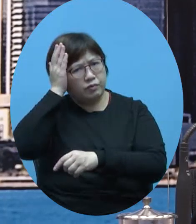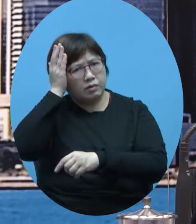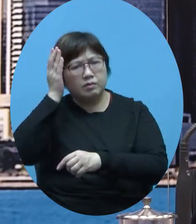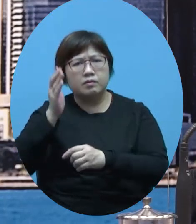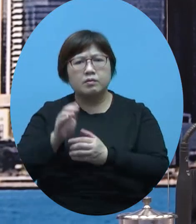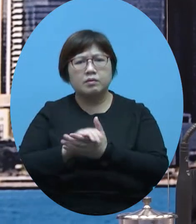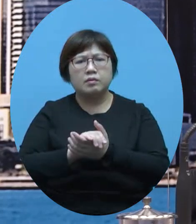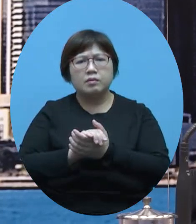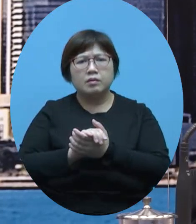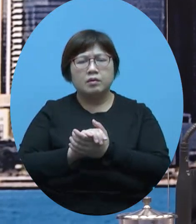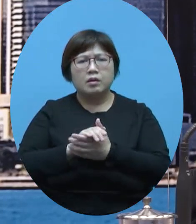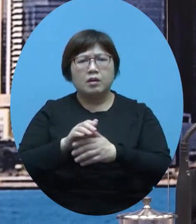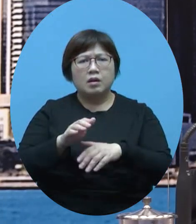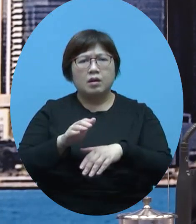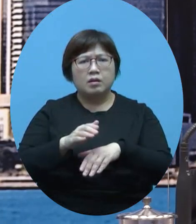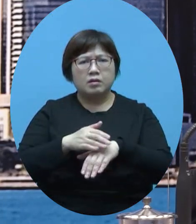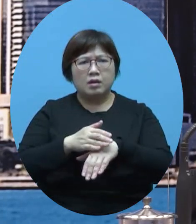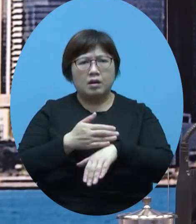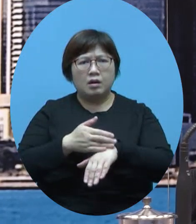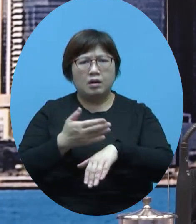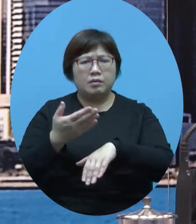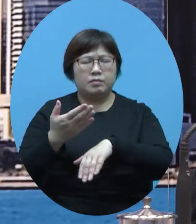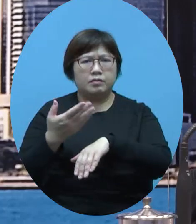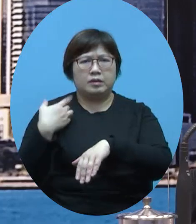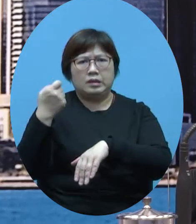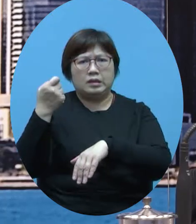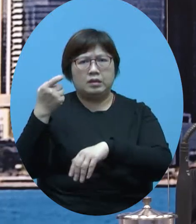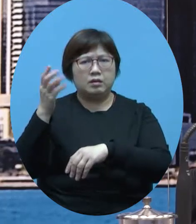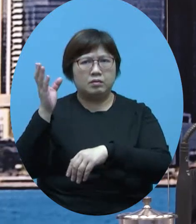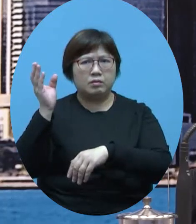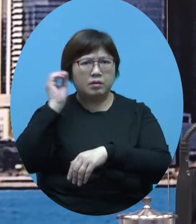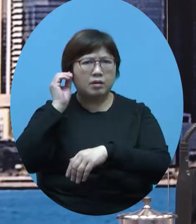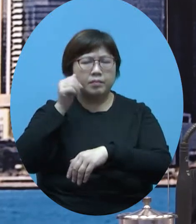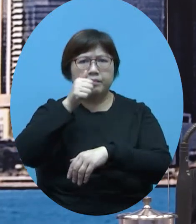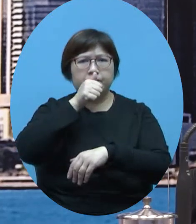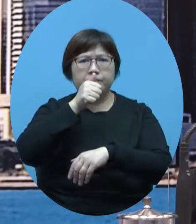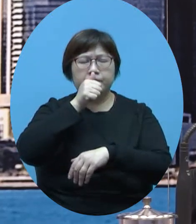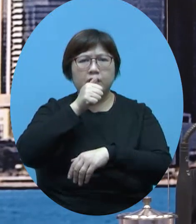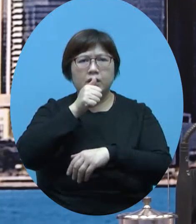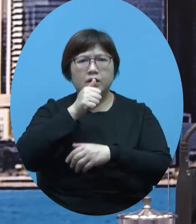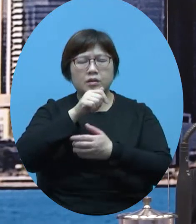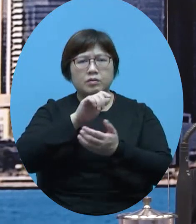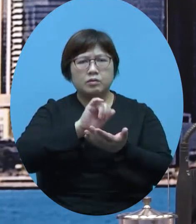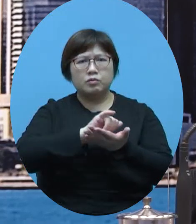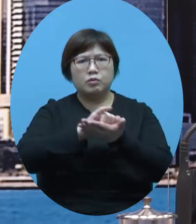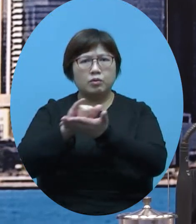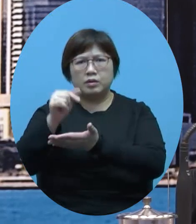was wrongly sent to the hospital, whereas the positive son